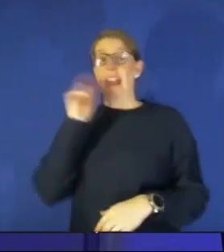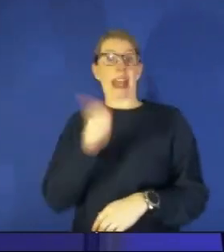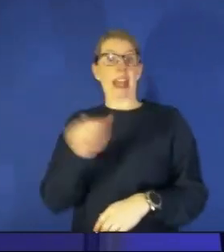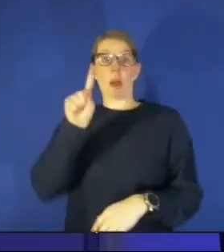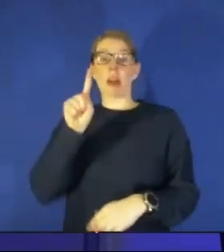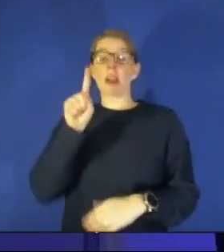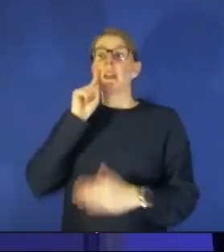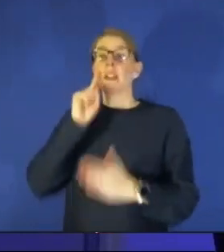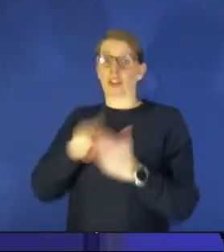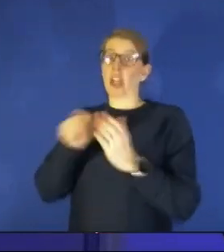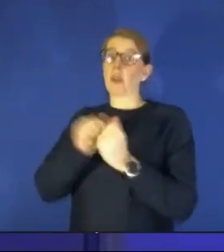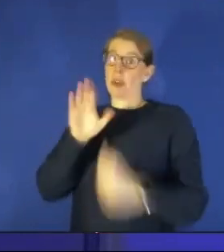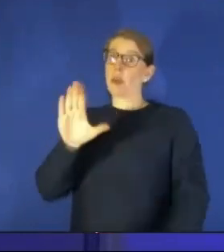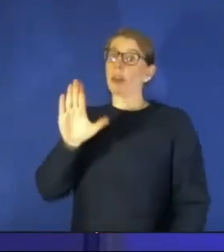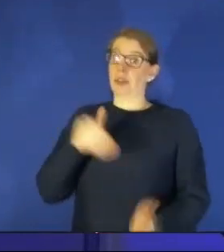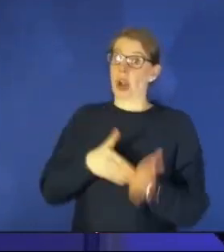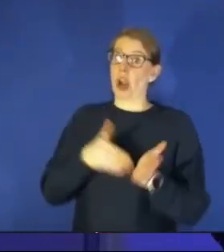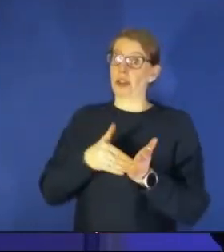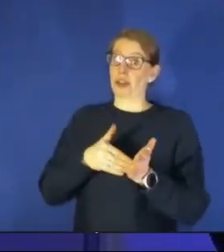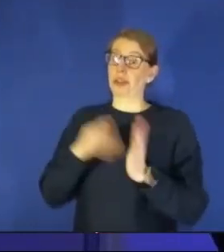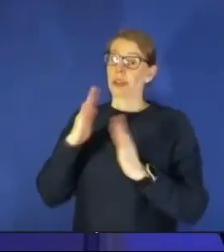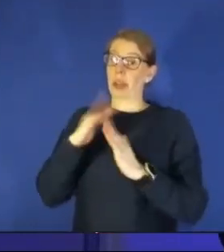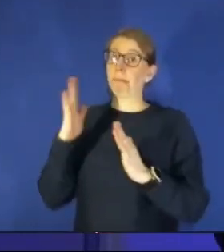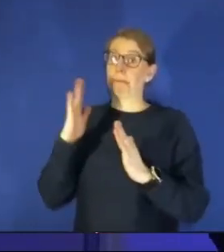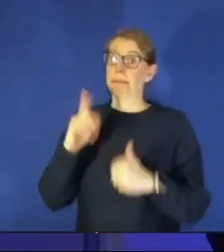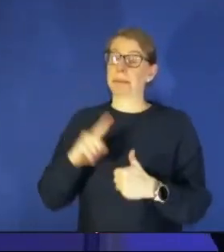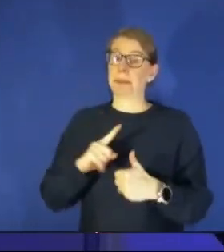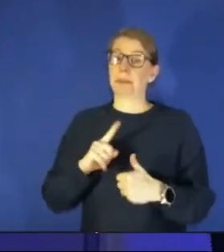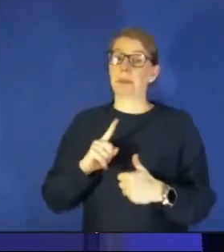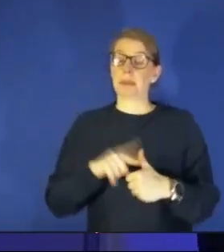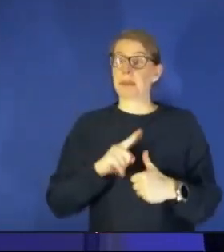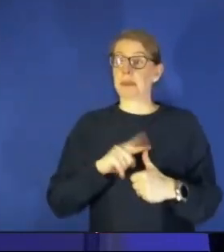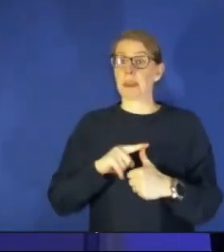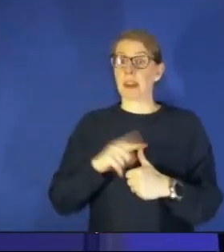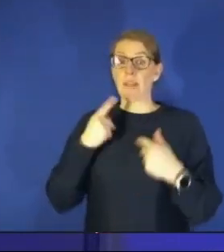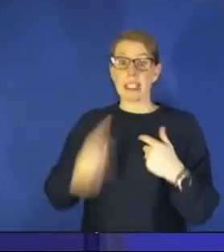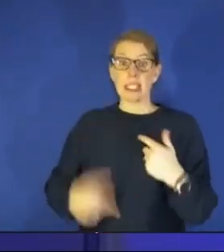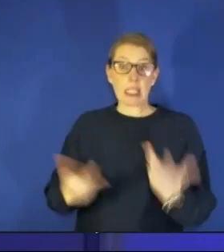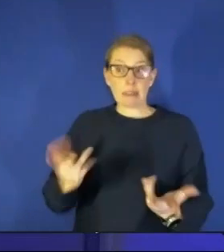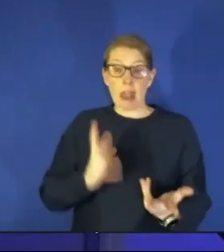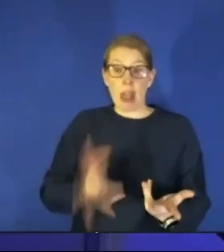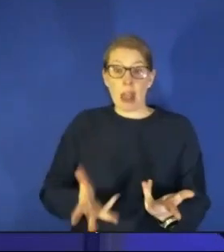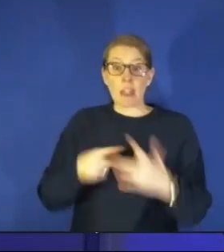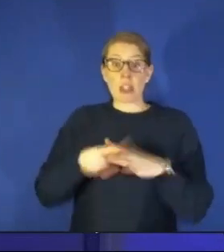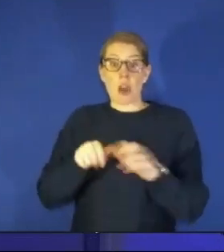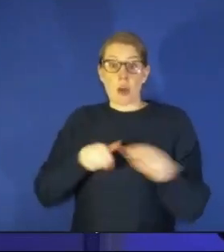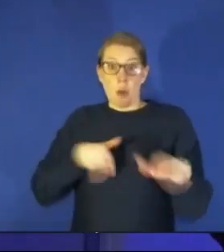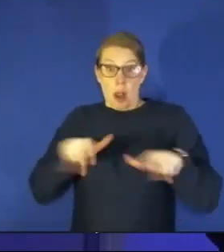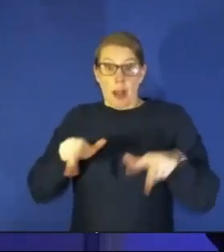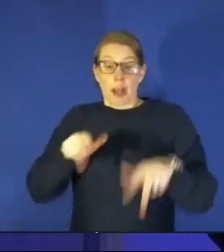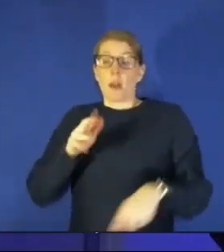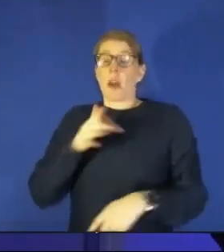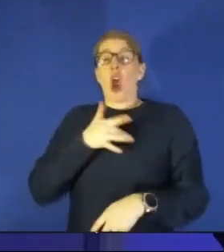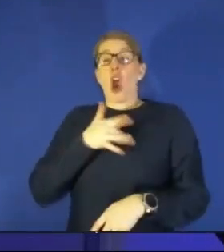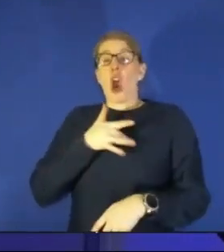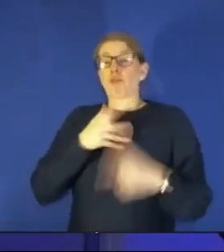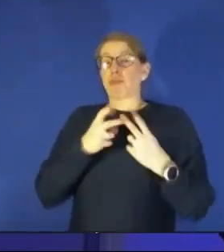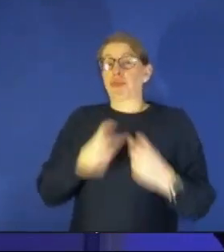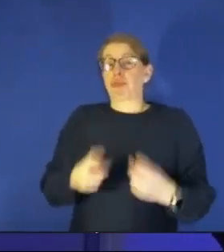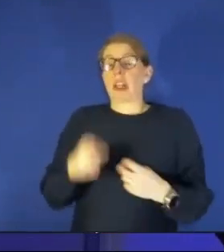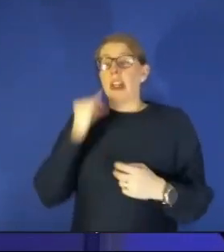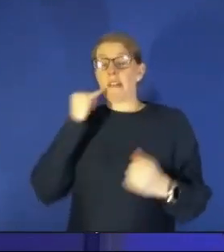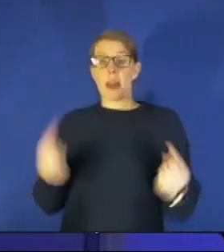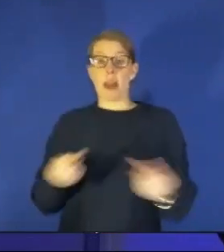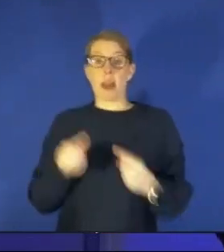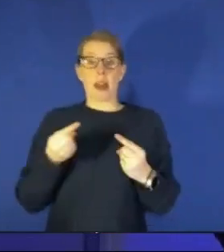doctor. Okay, that's number one, and see where you are physically, especially with your heart. If you got aches and pains in the lower part of your body, you